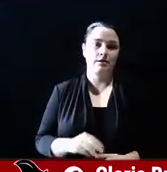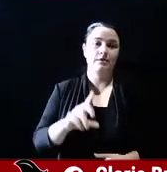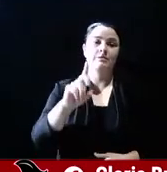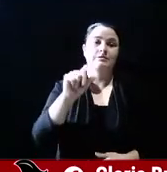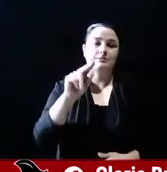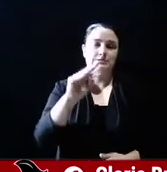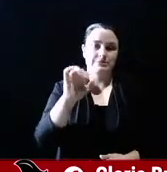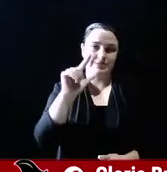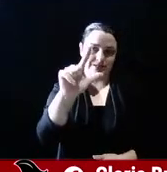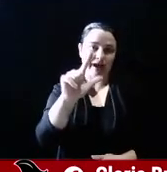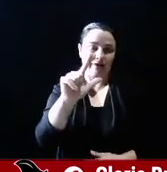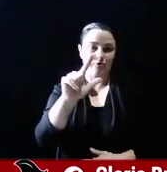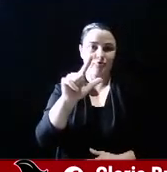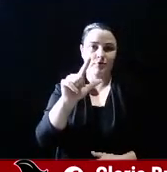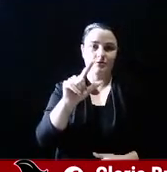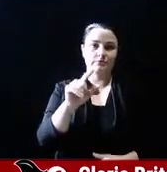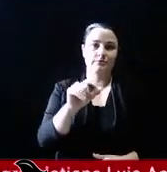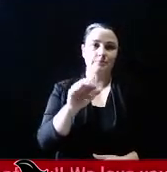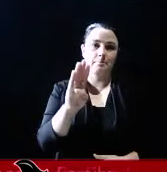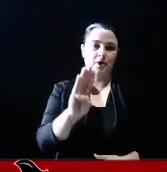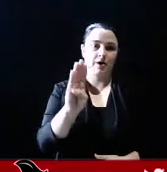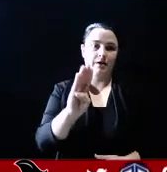Daniel Ramos Bernal.